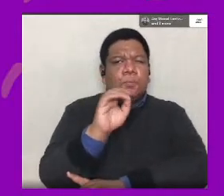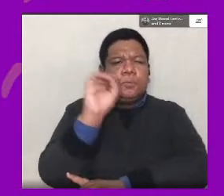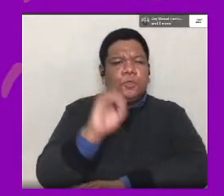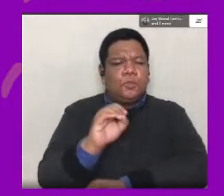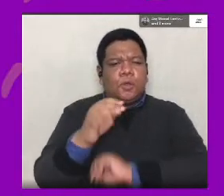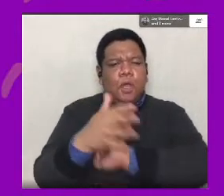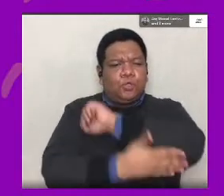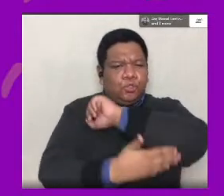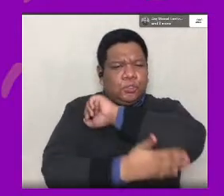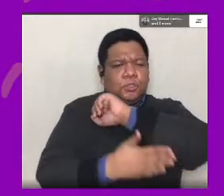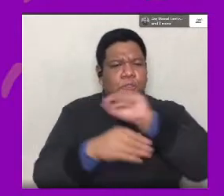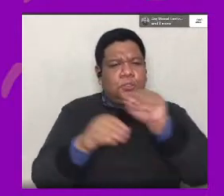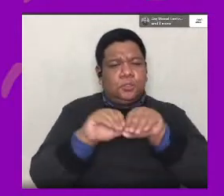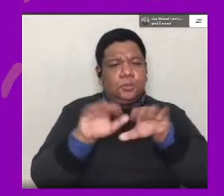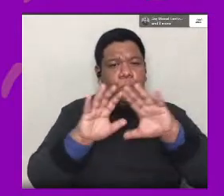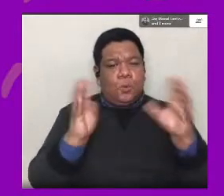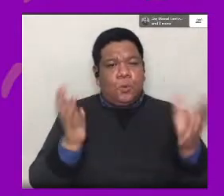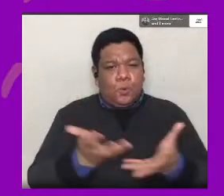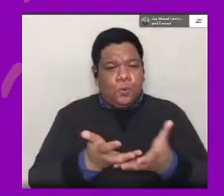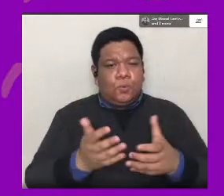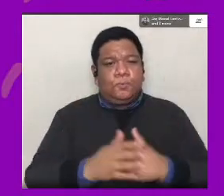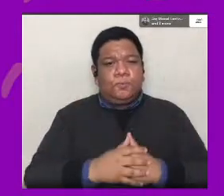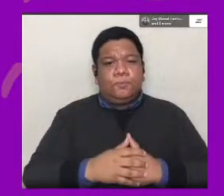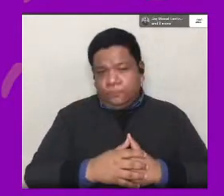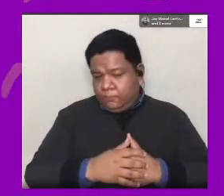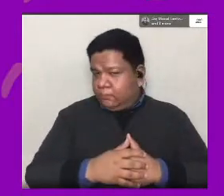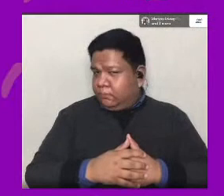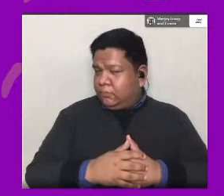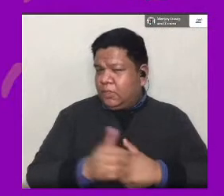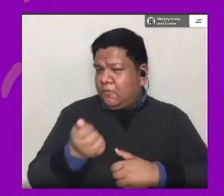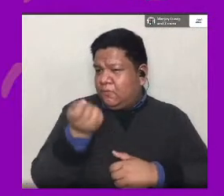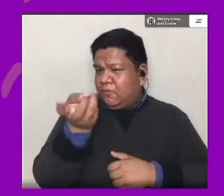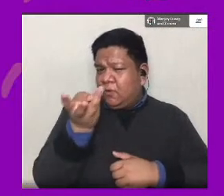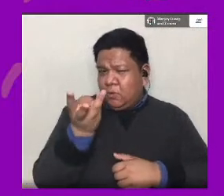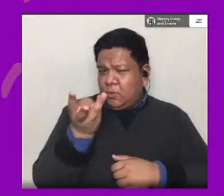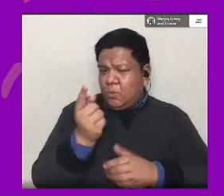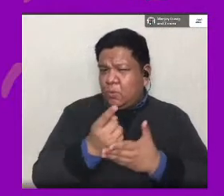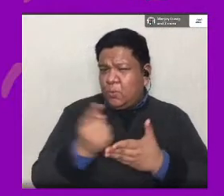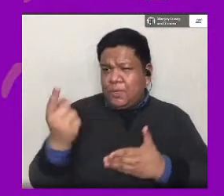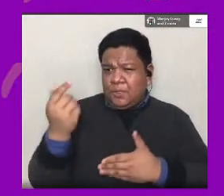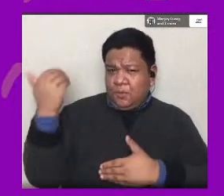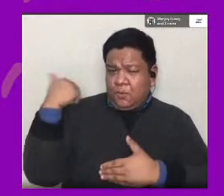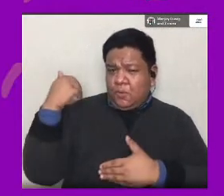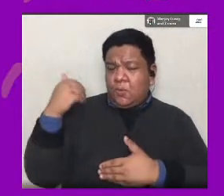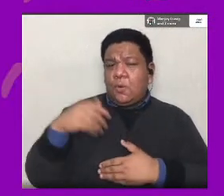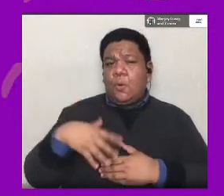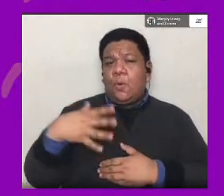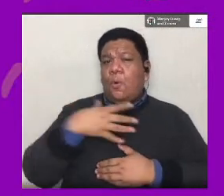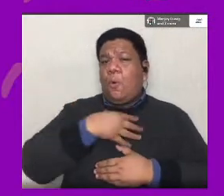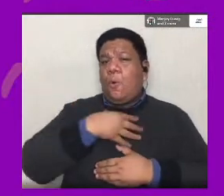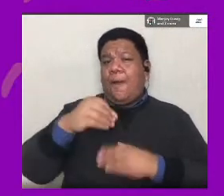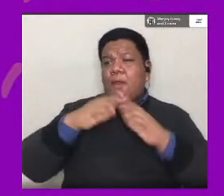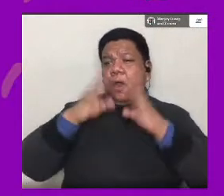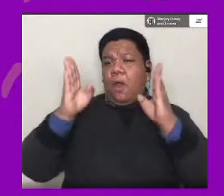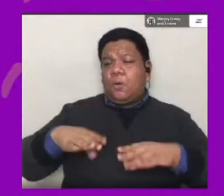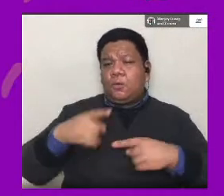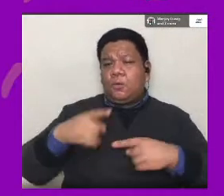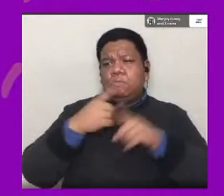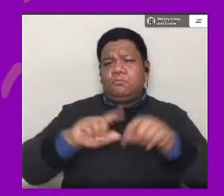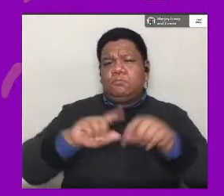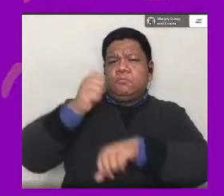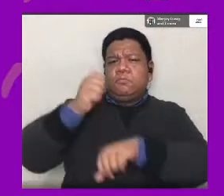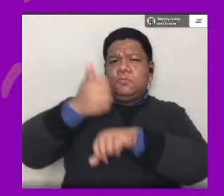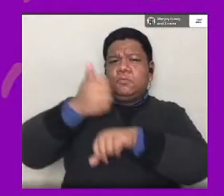world. Just a few weeks ago, the White House issued a message announcing the creation of the White House Gender